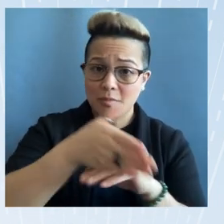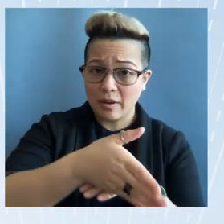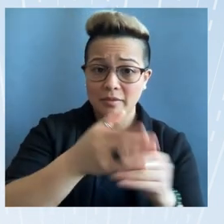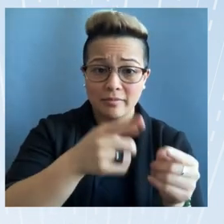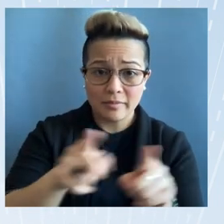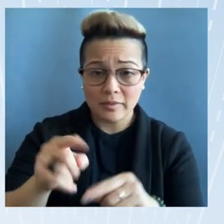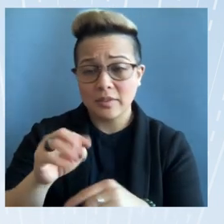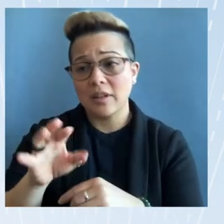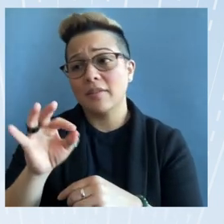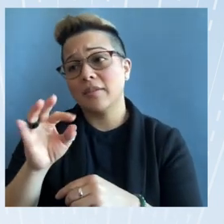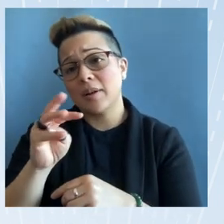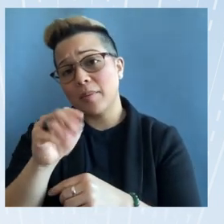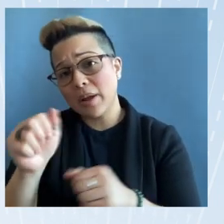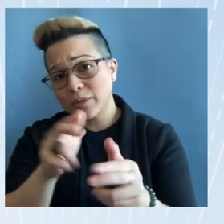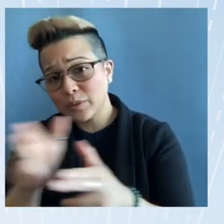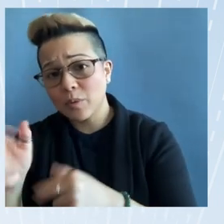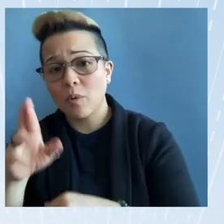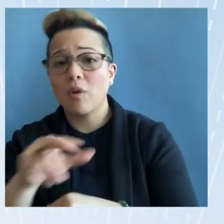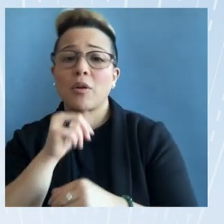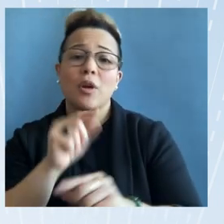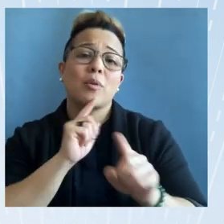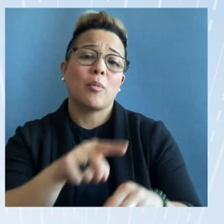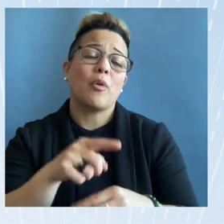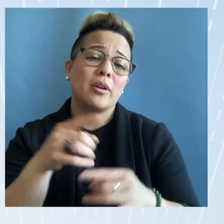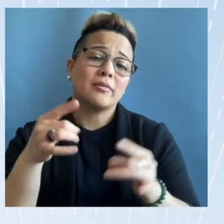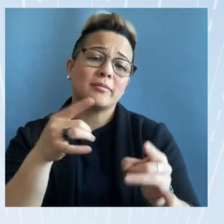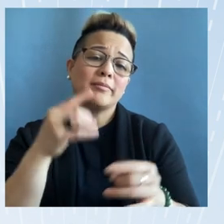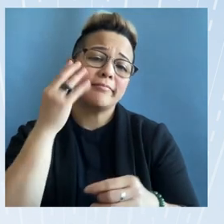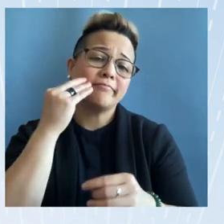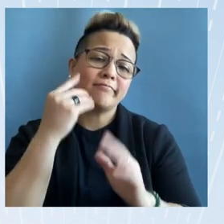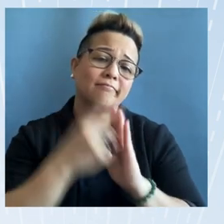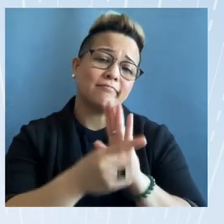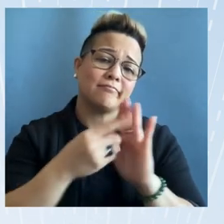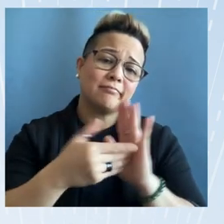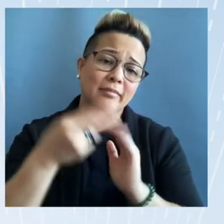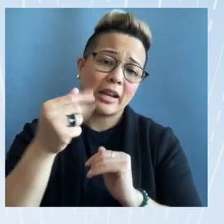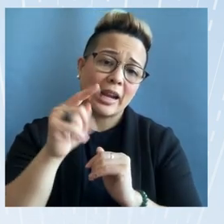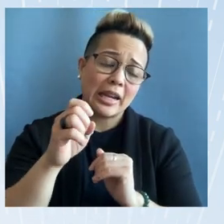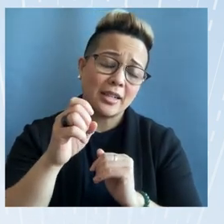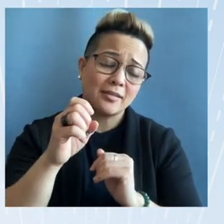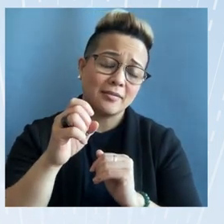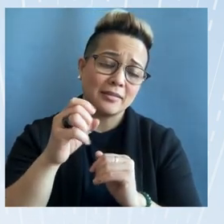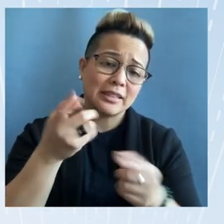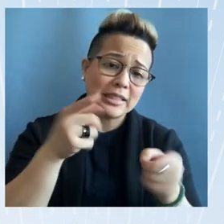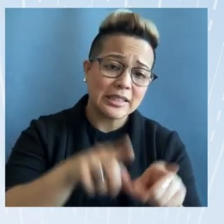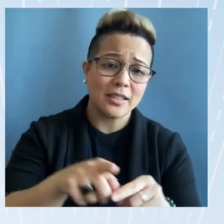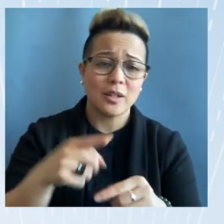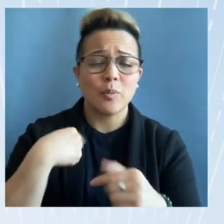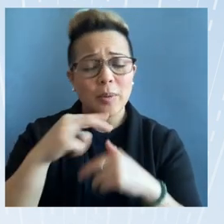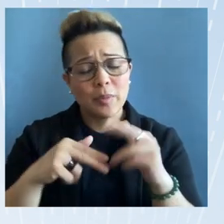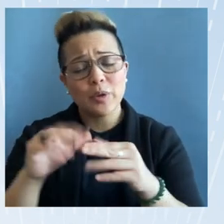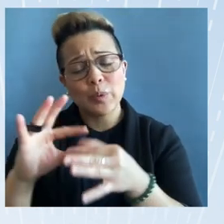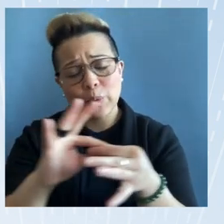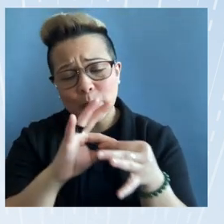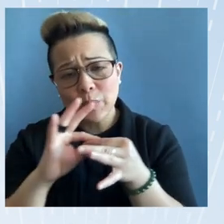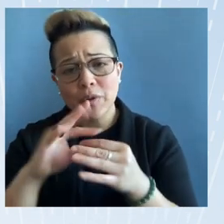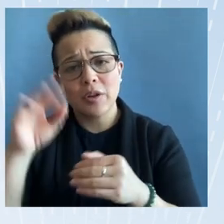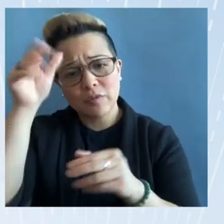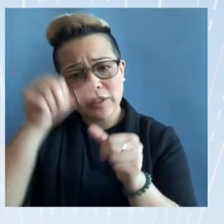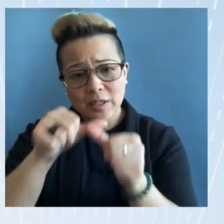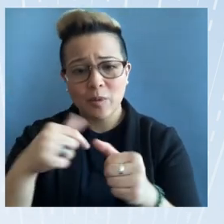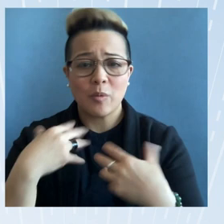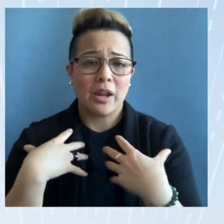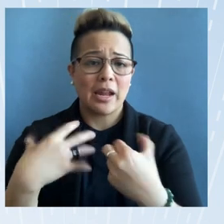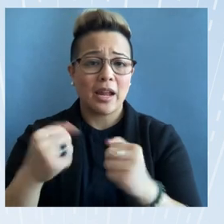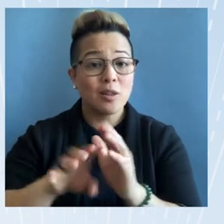shooting or an unreported hate incident, as we build unity and resilience, we heal and rise